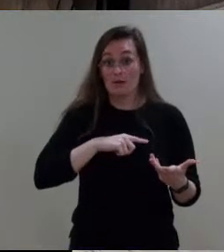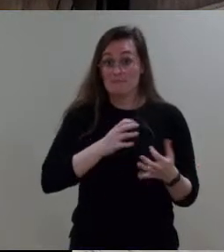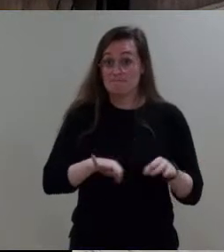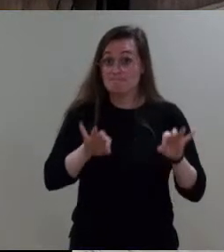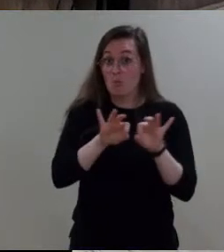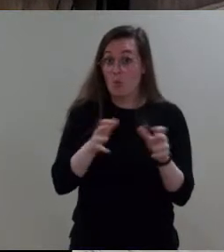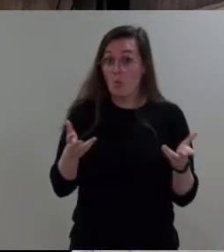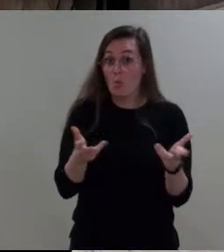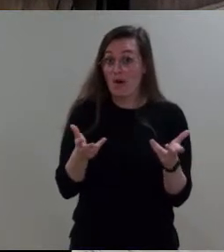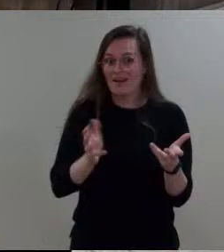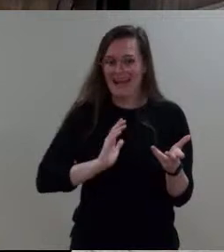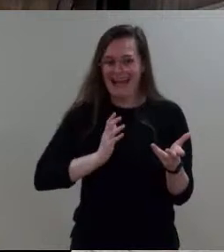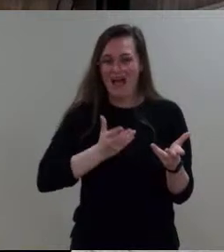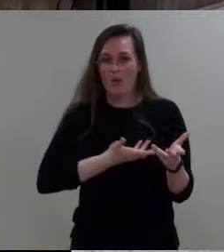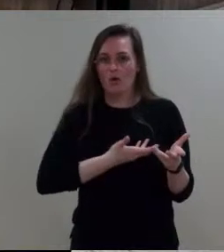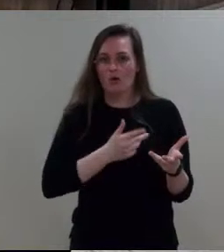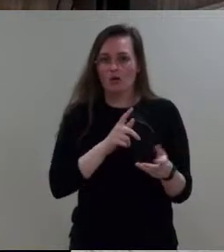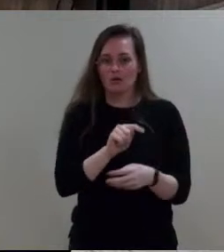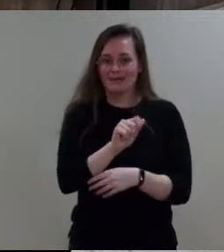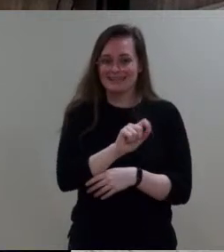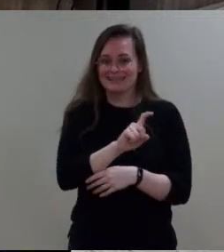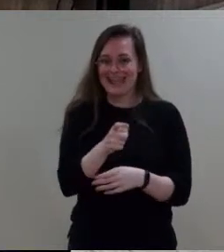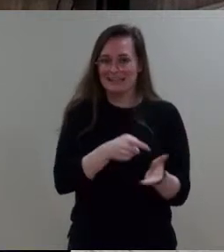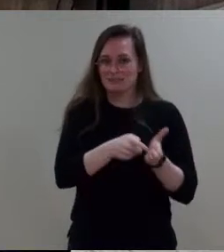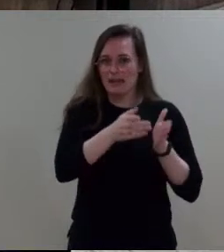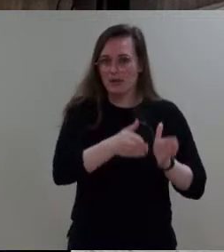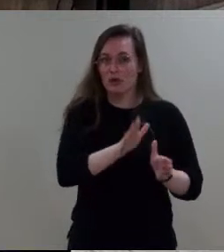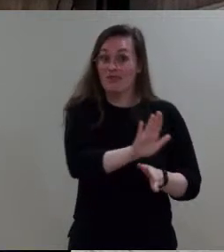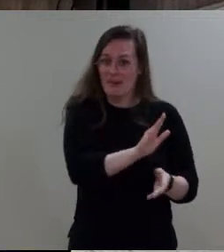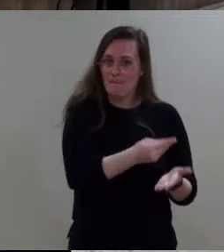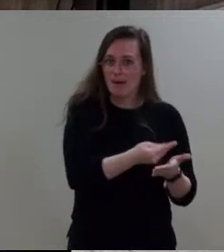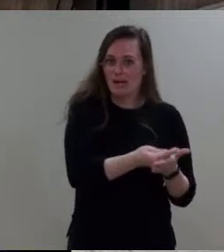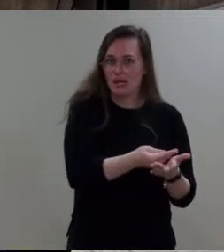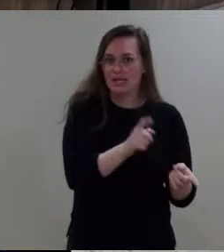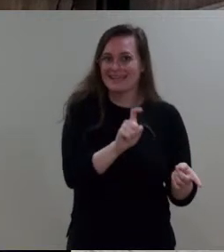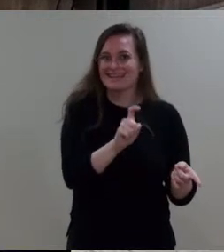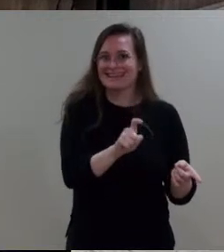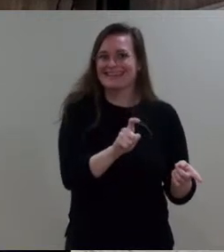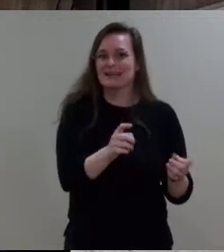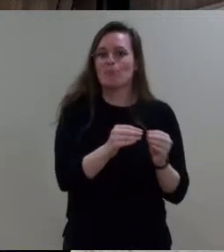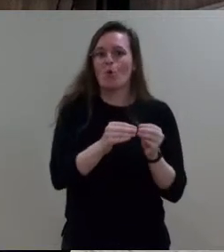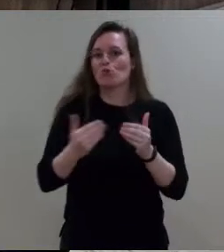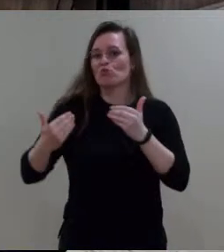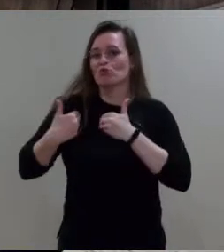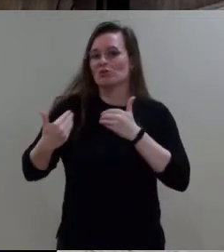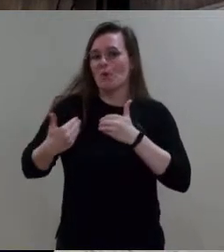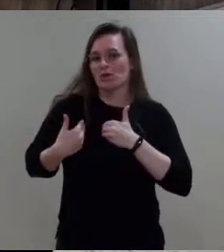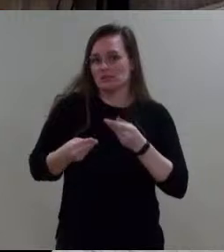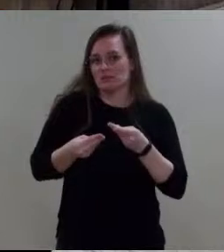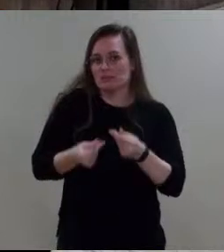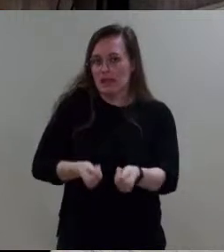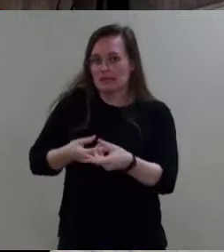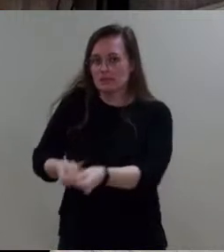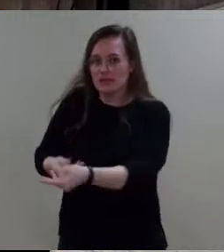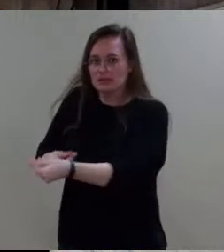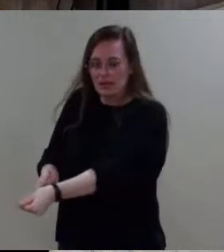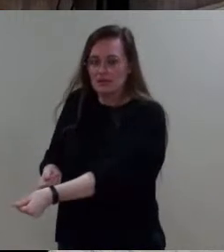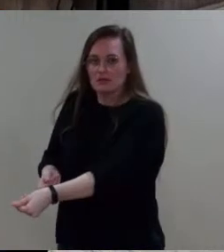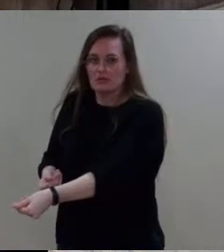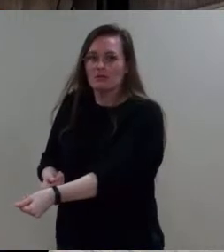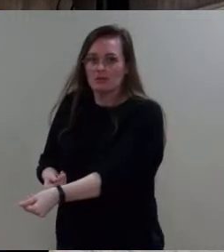taxpayers' money responsibly. And I'm not going to mention anything we've spent the money on in the past, but